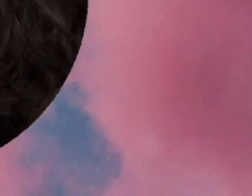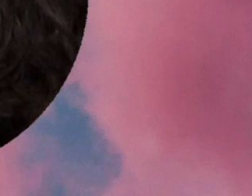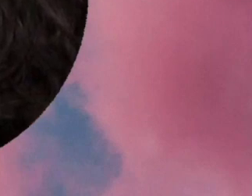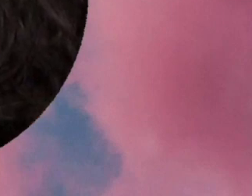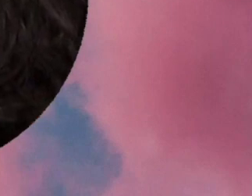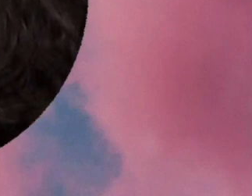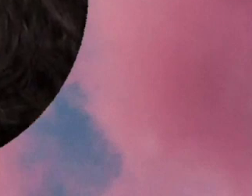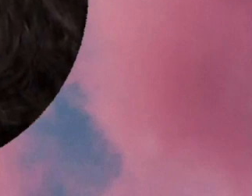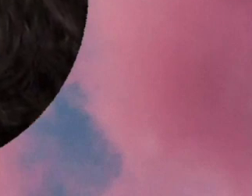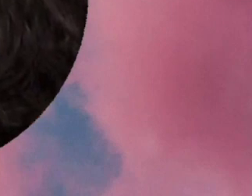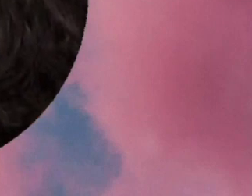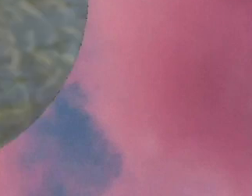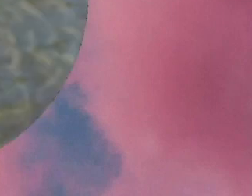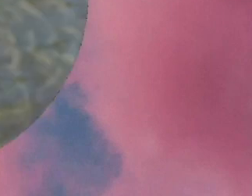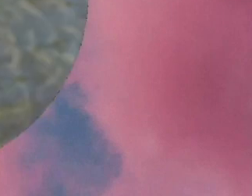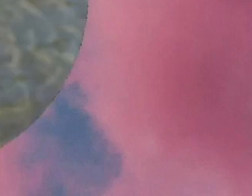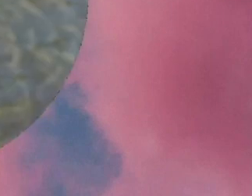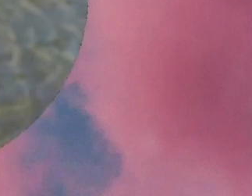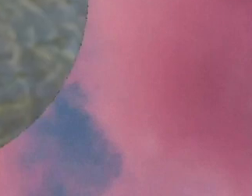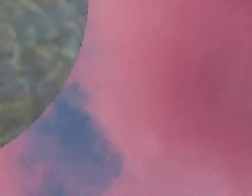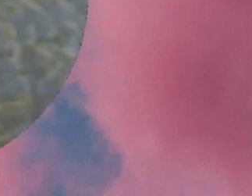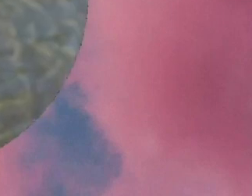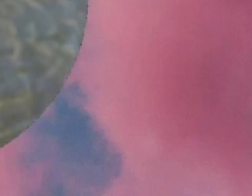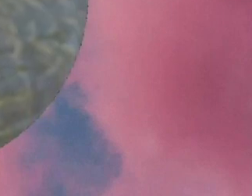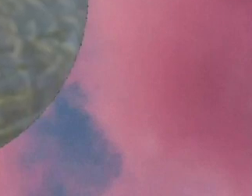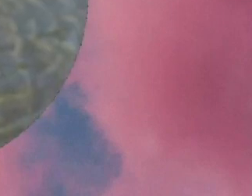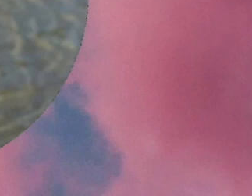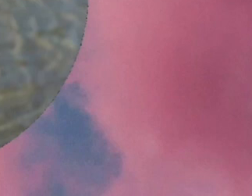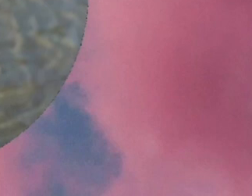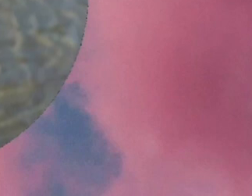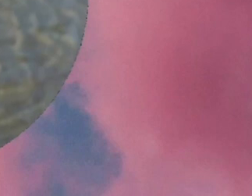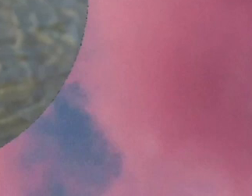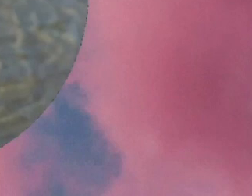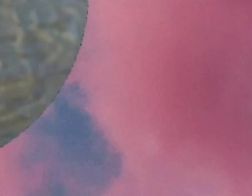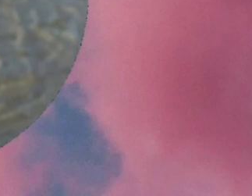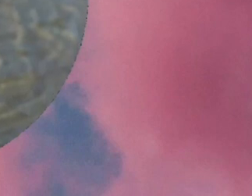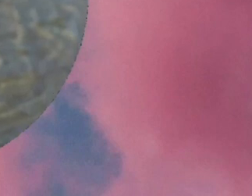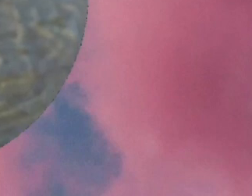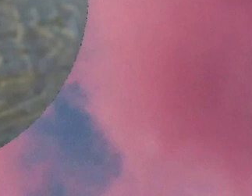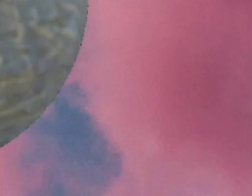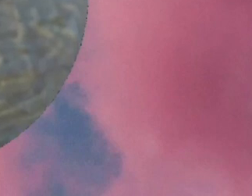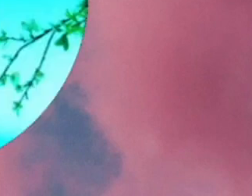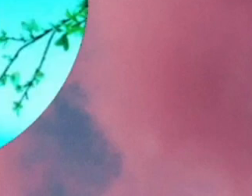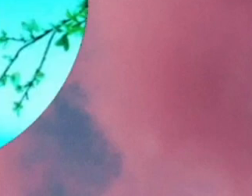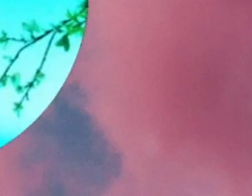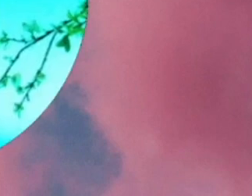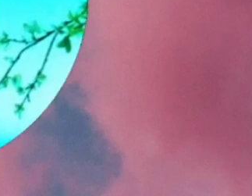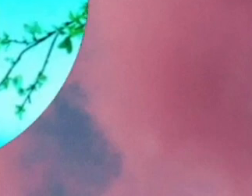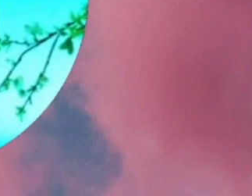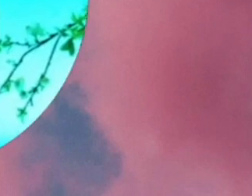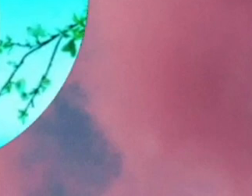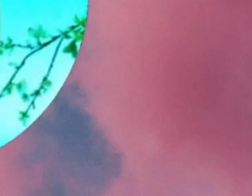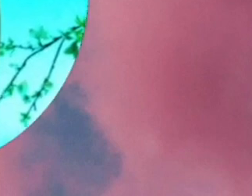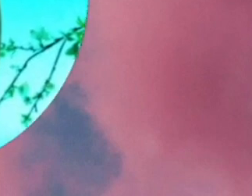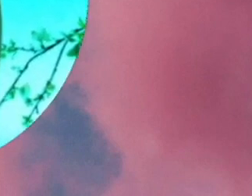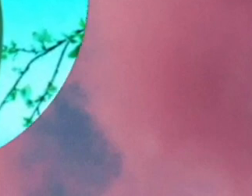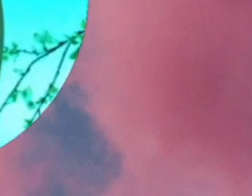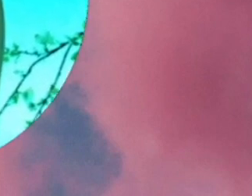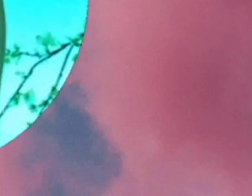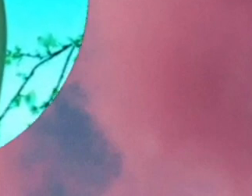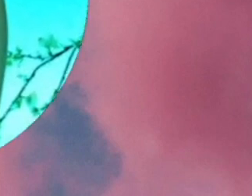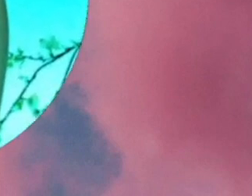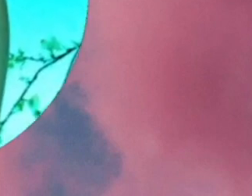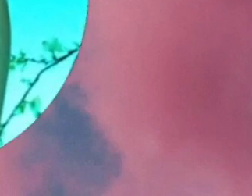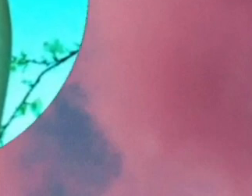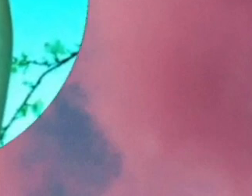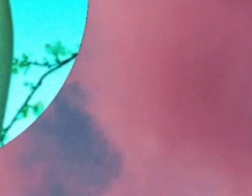just gravitational. Gravitational. Your words be the water, be the sand and the tide